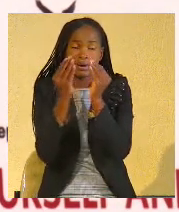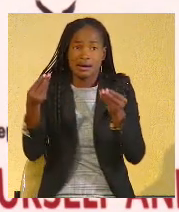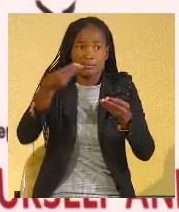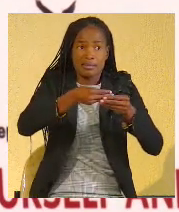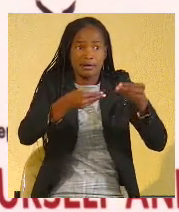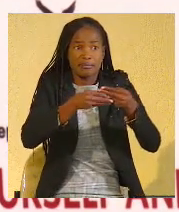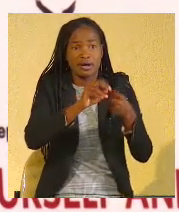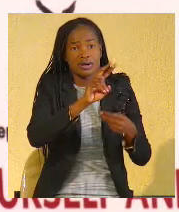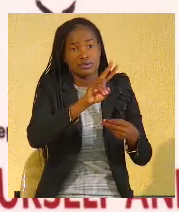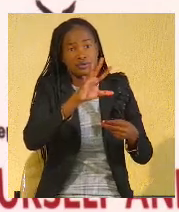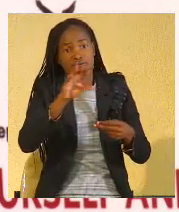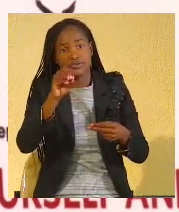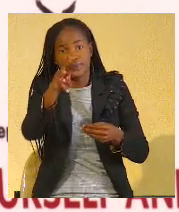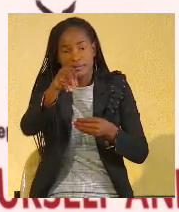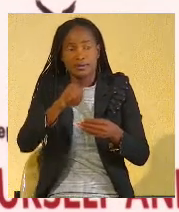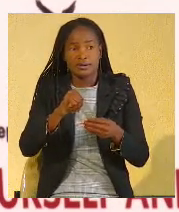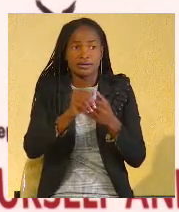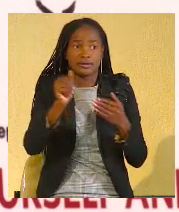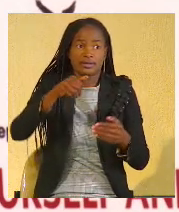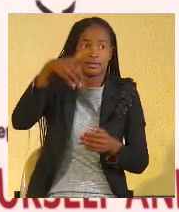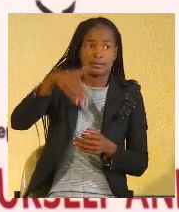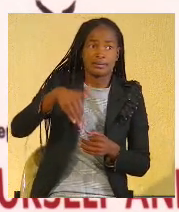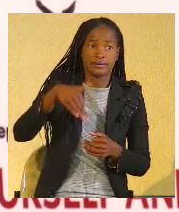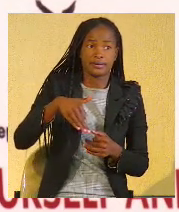contributing 250 million Namibia dollars.